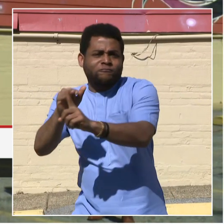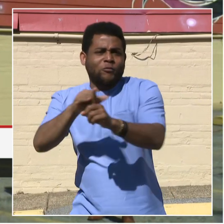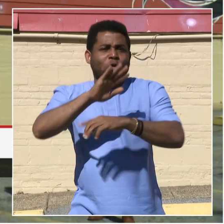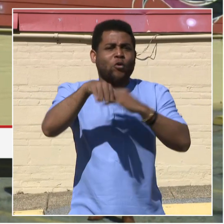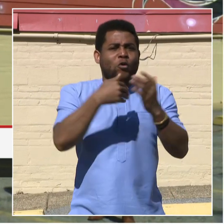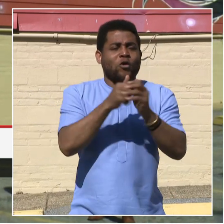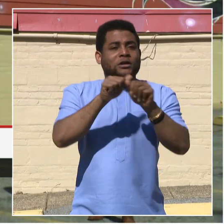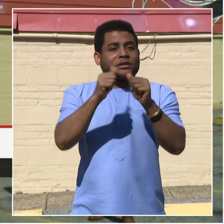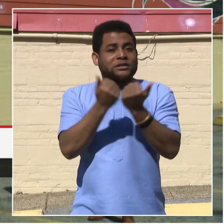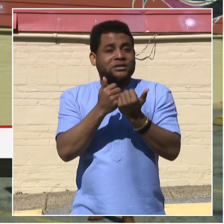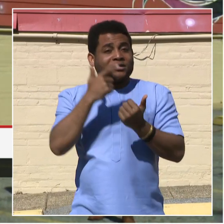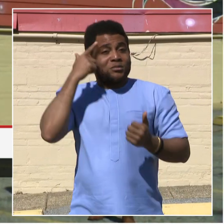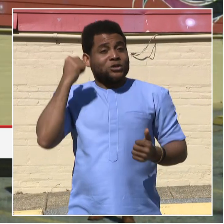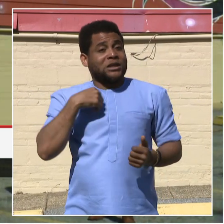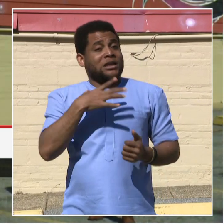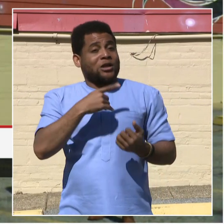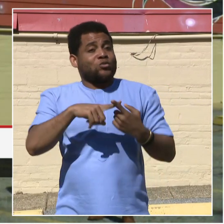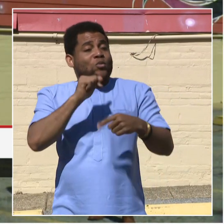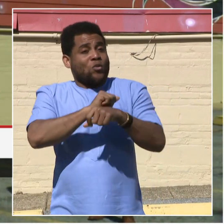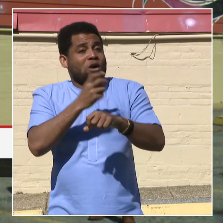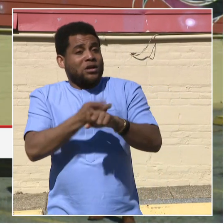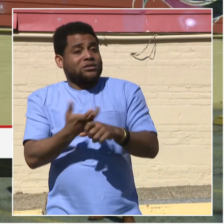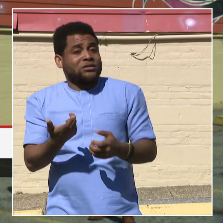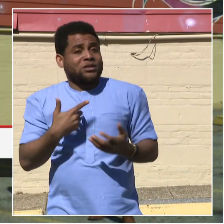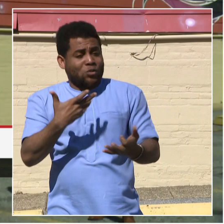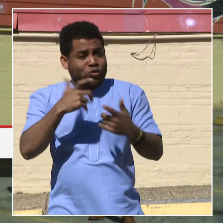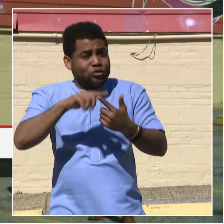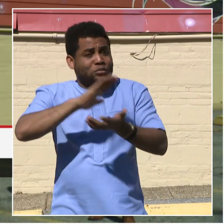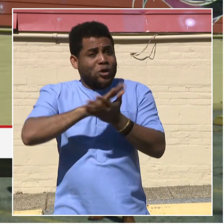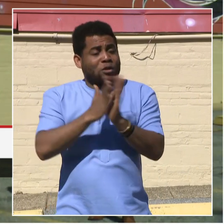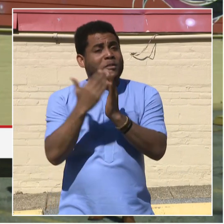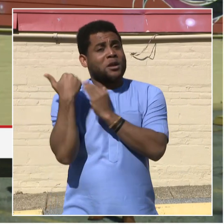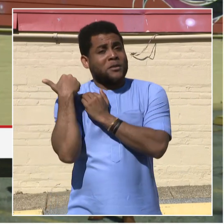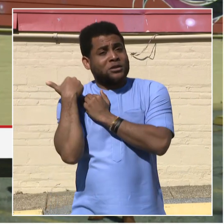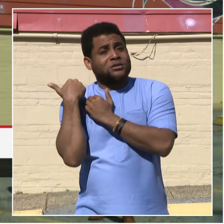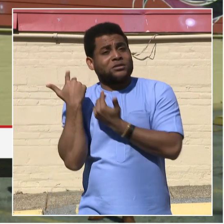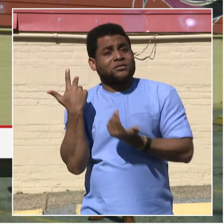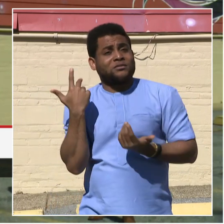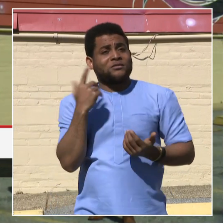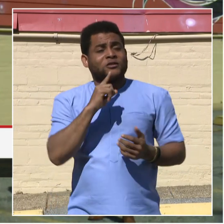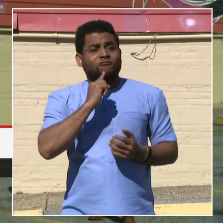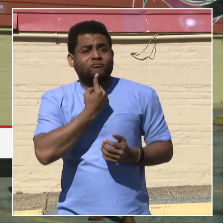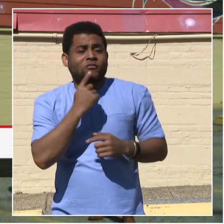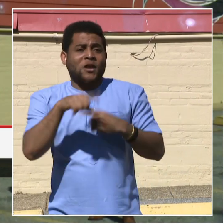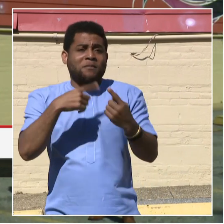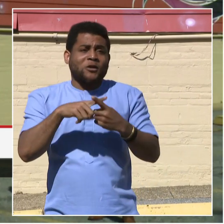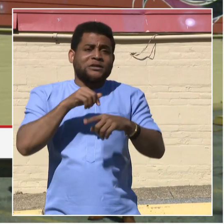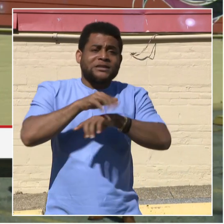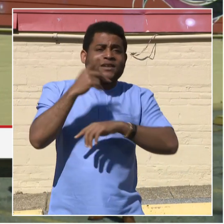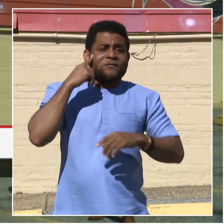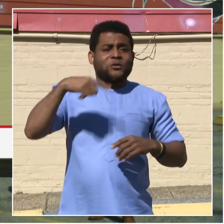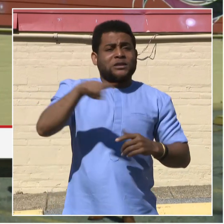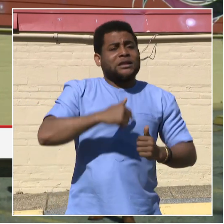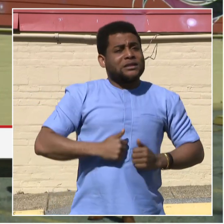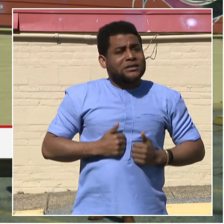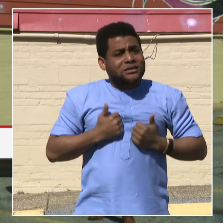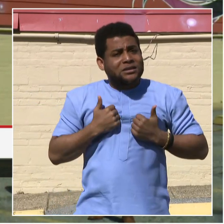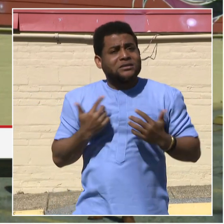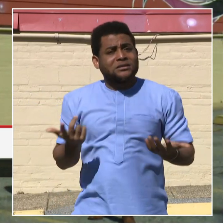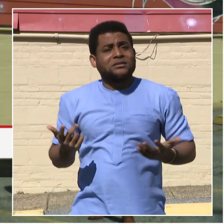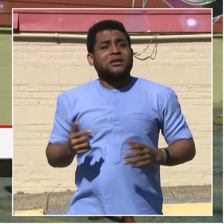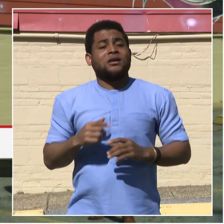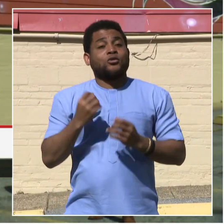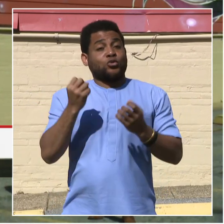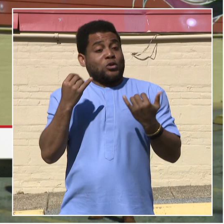they like to work hard and they like to be held accountable because we're serious about delivering for D.C. residents. Now I have the pleasure